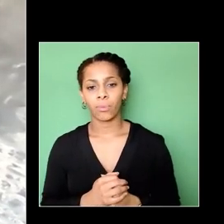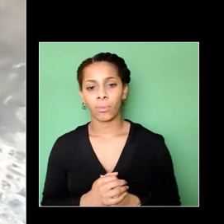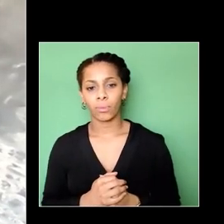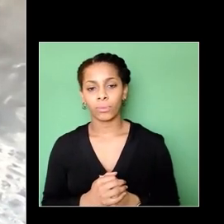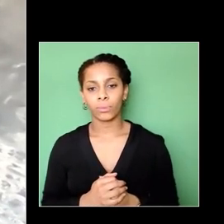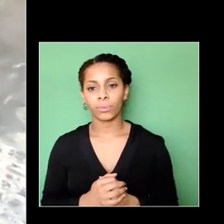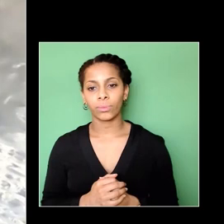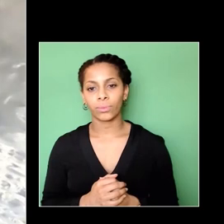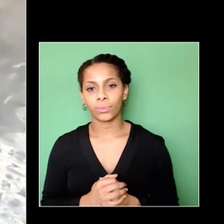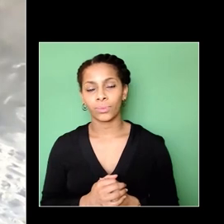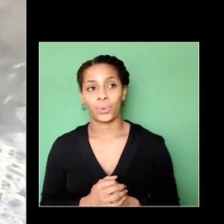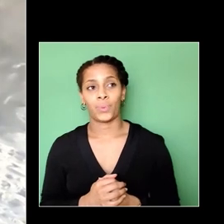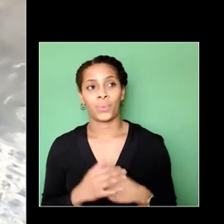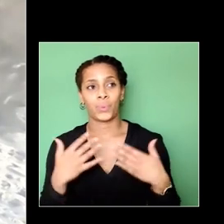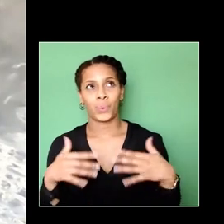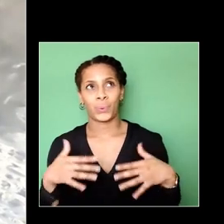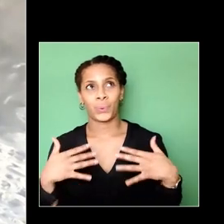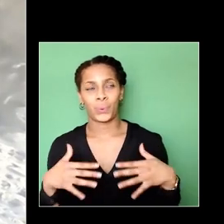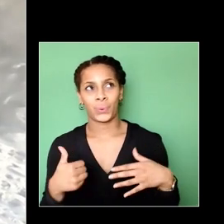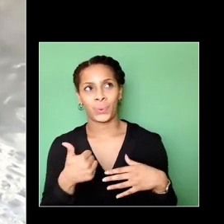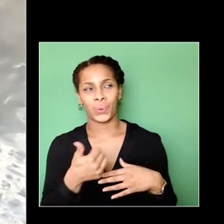That's a good question.